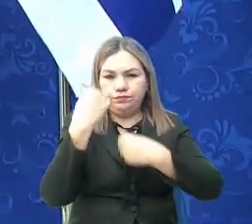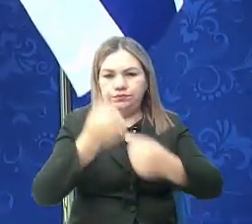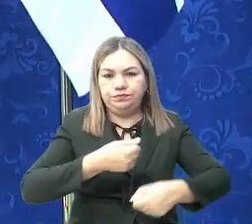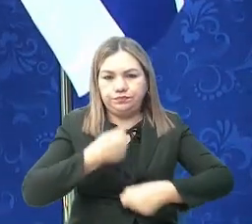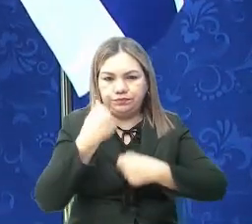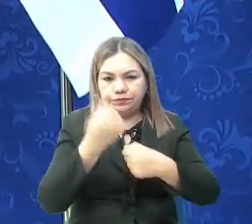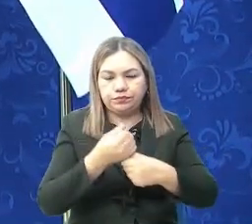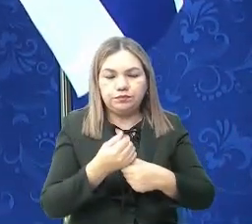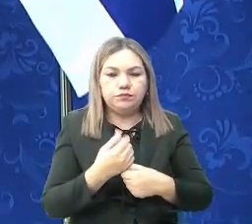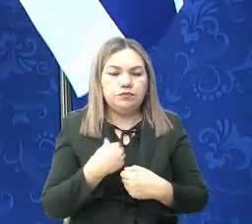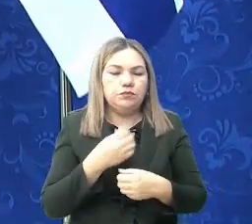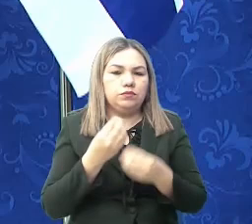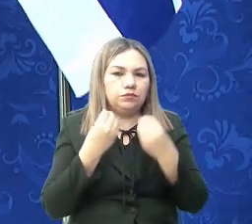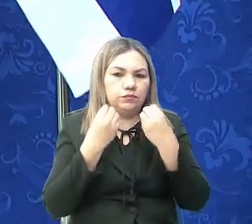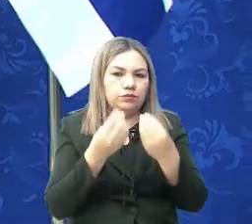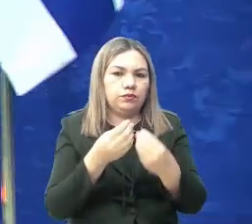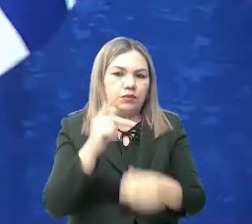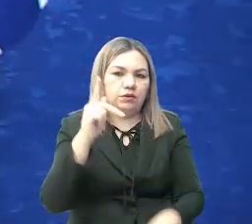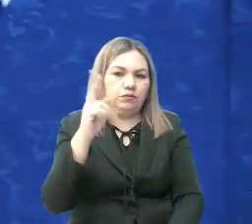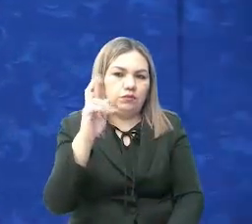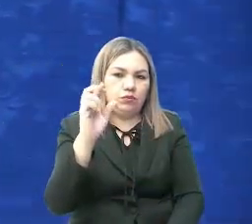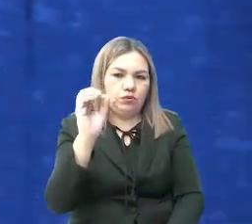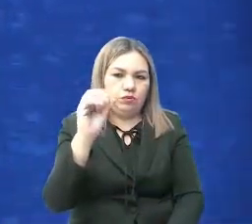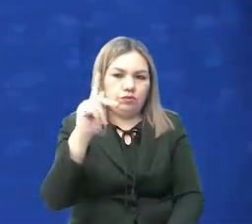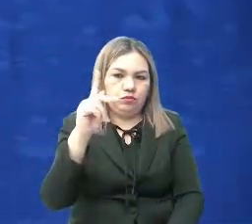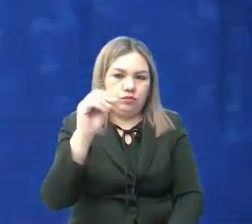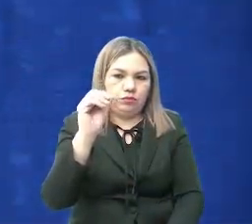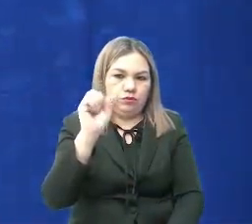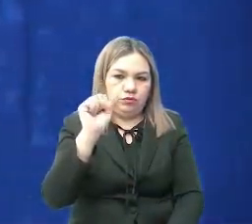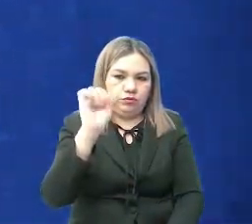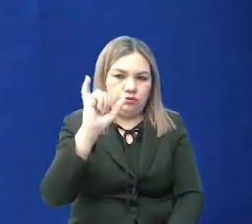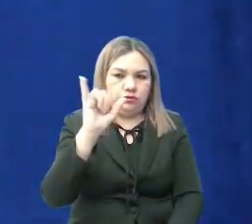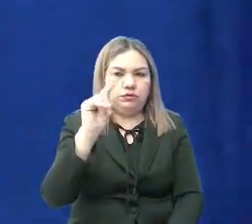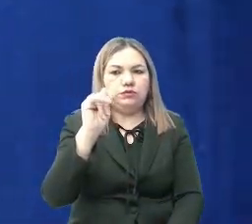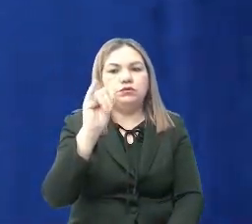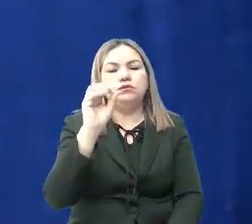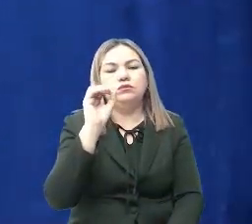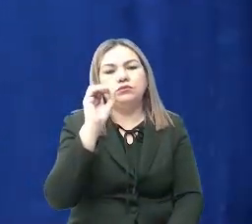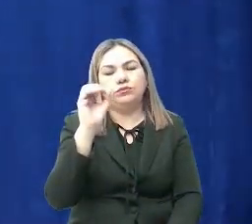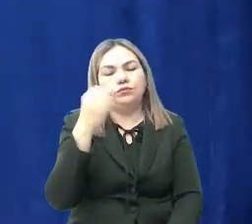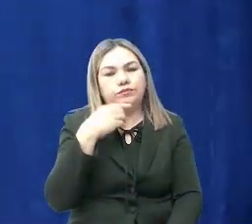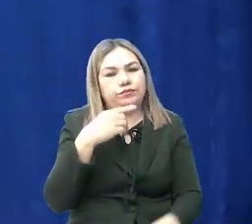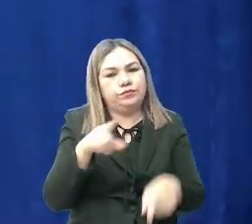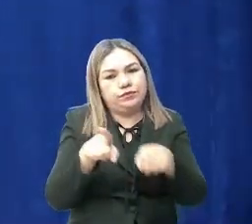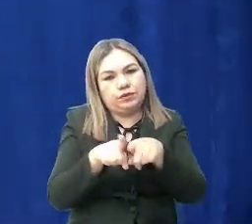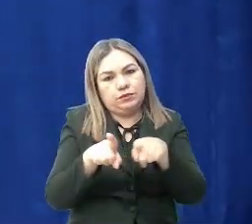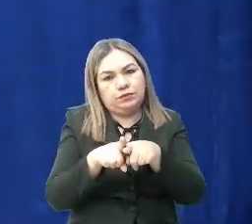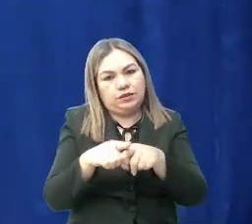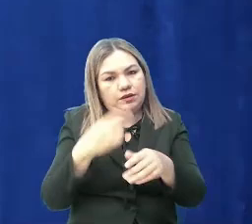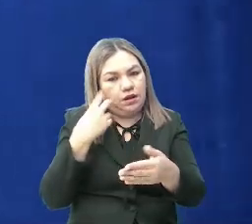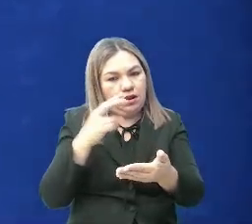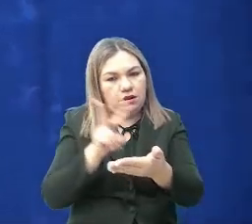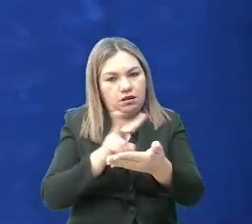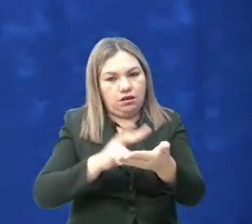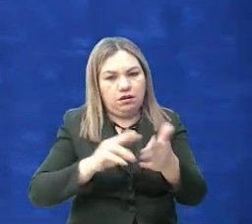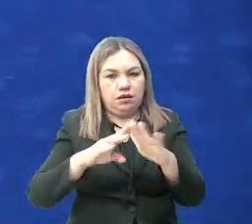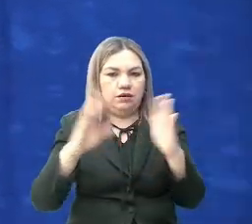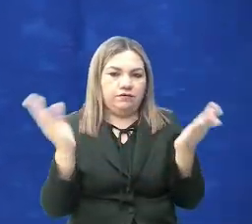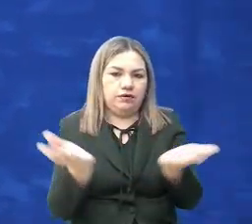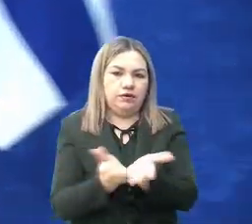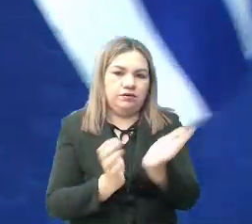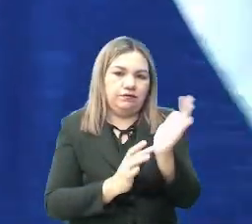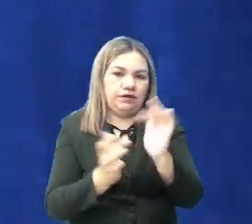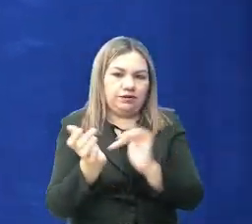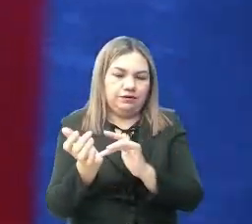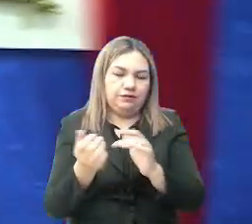purpose? This is what I'm going to respond at you. If you ask the theologist, oh, sister, read the